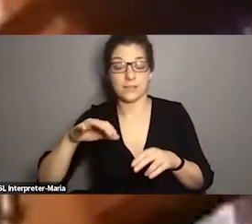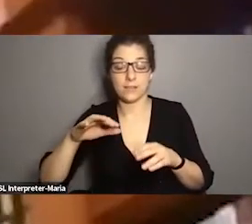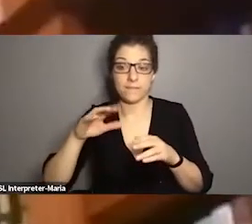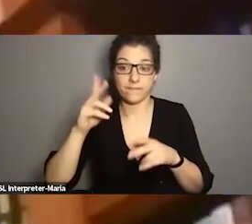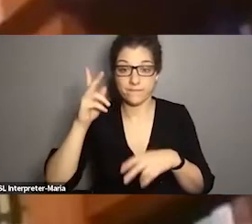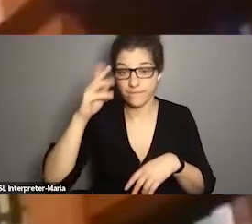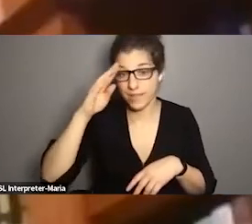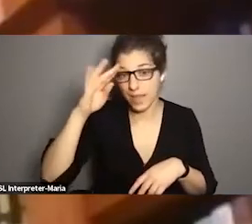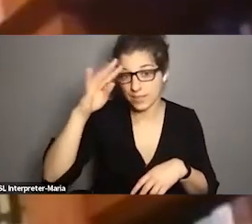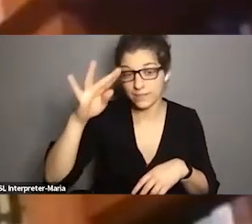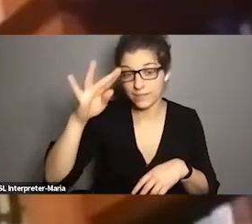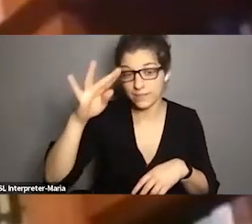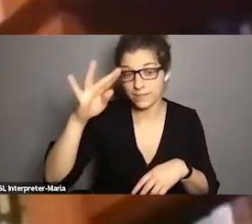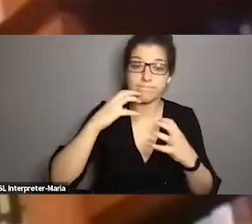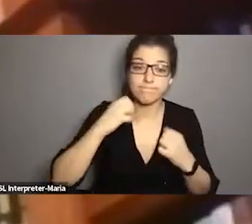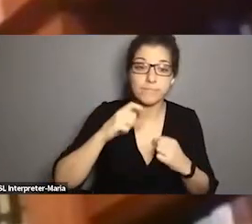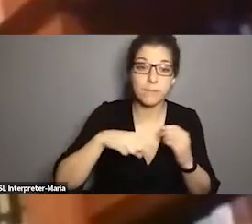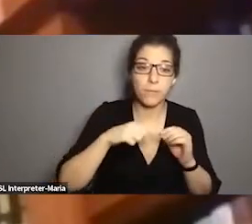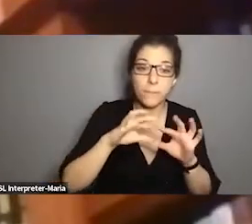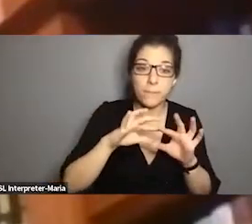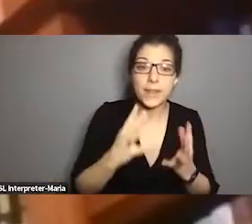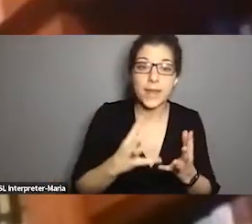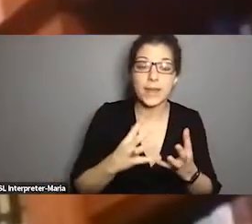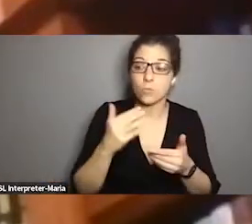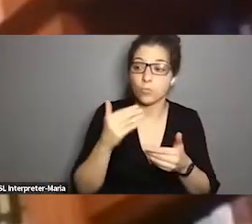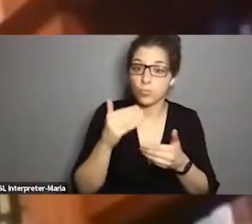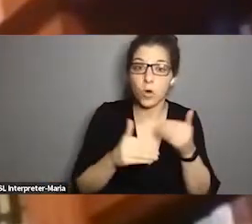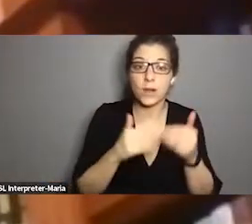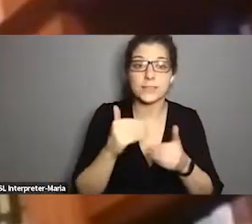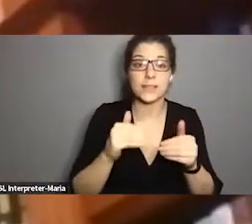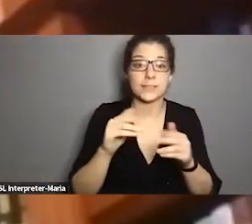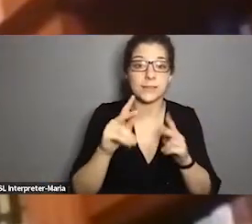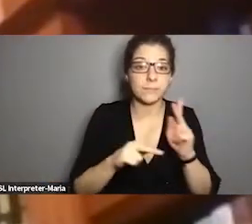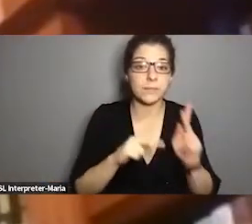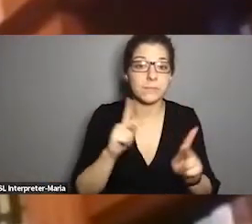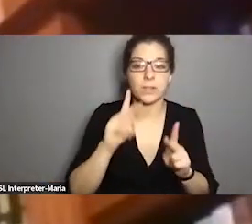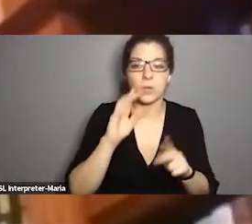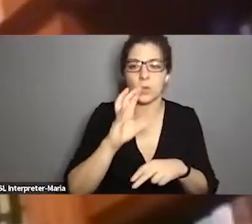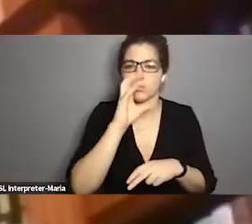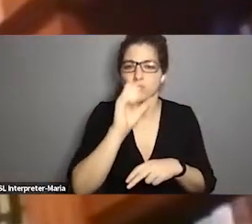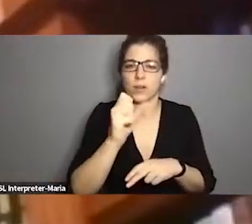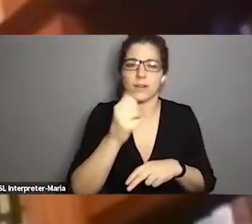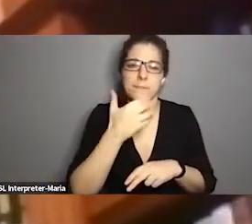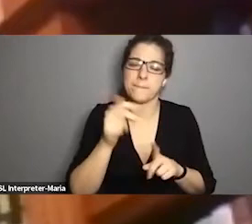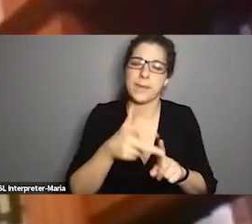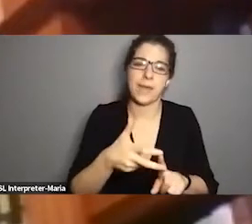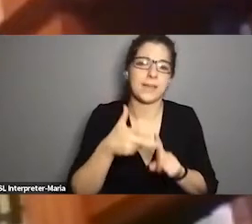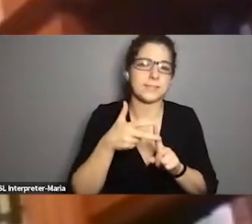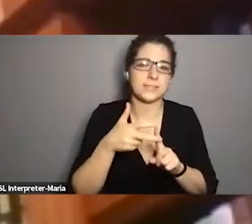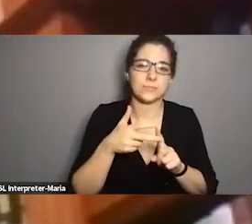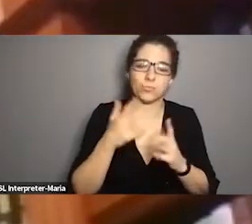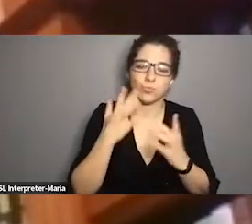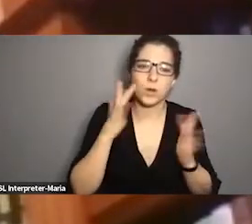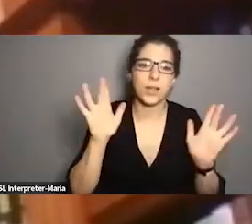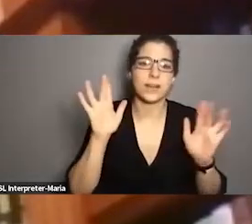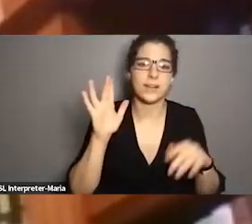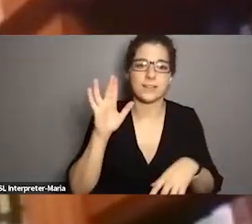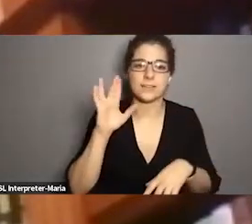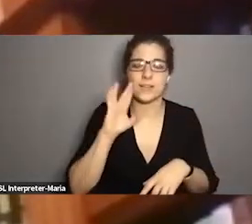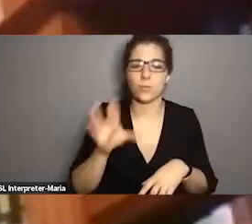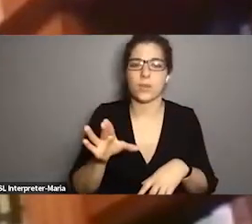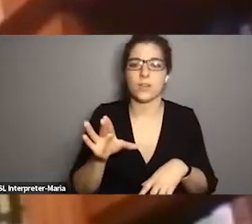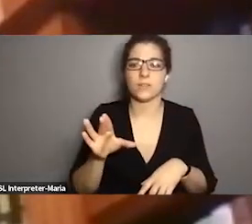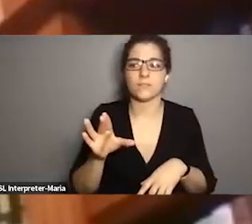top of really caring about the planet, processes, and people, they will attract the best and the brightest, and they will